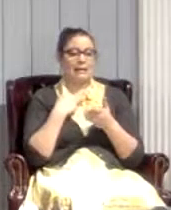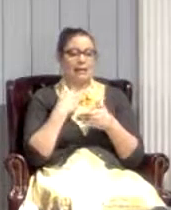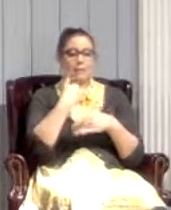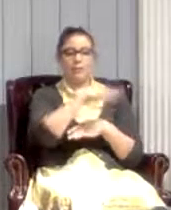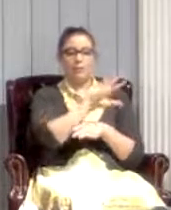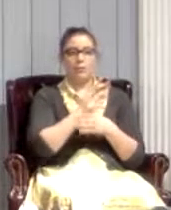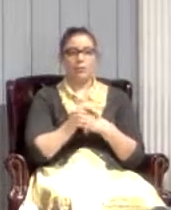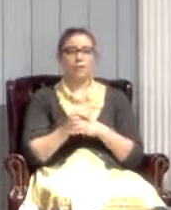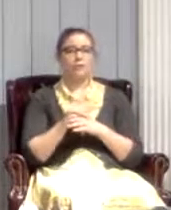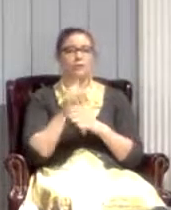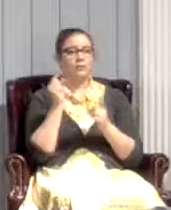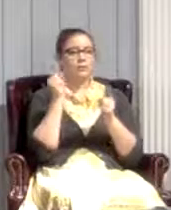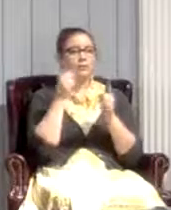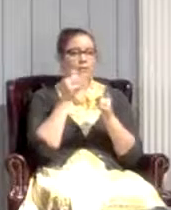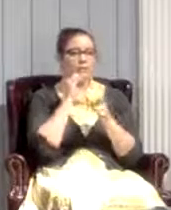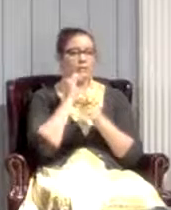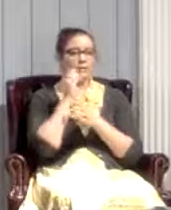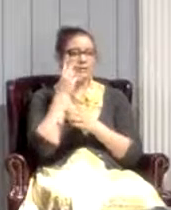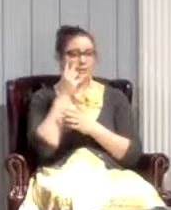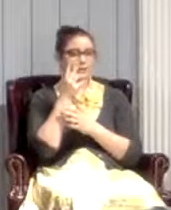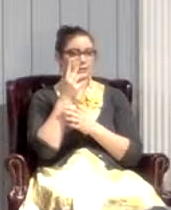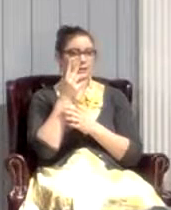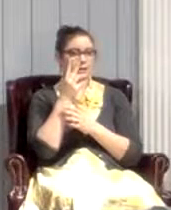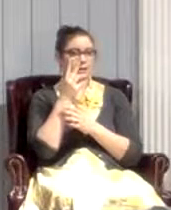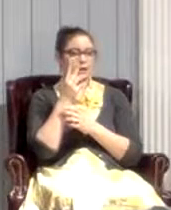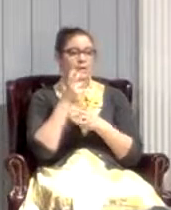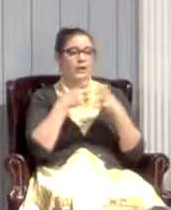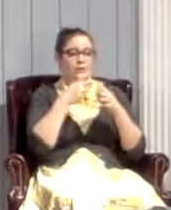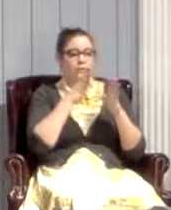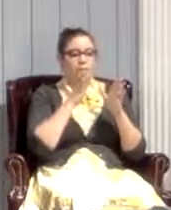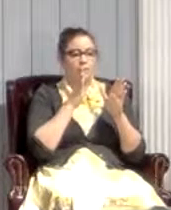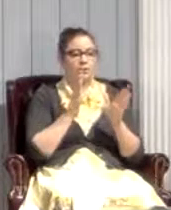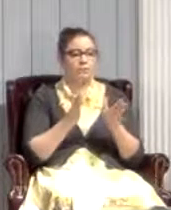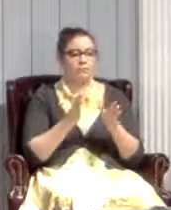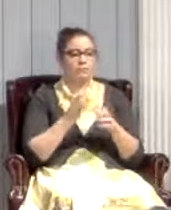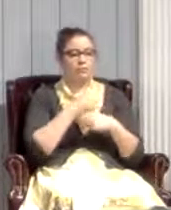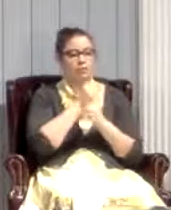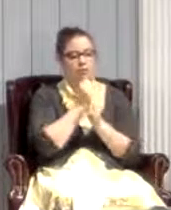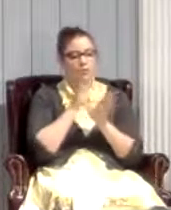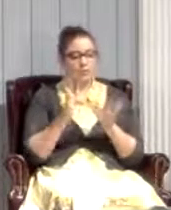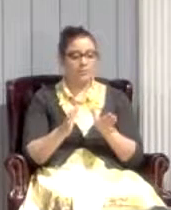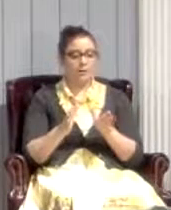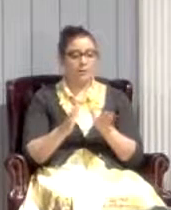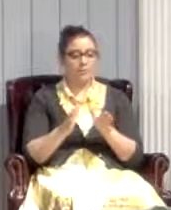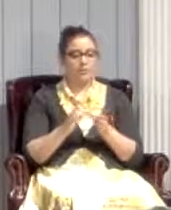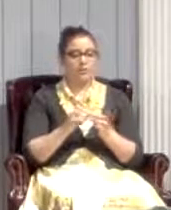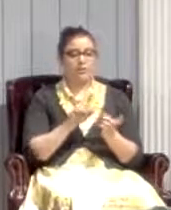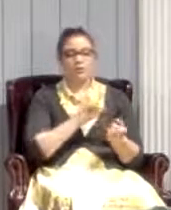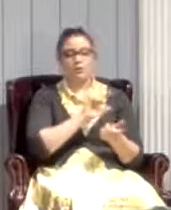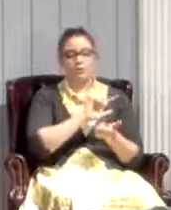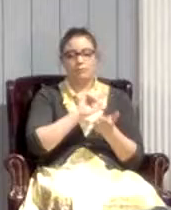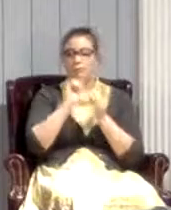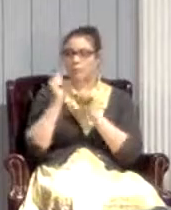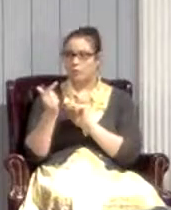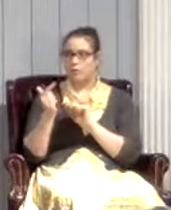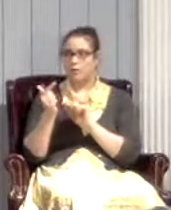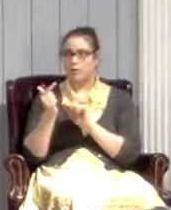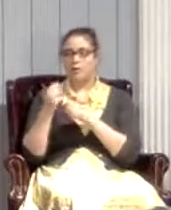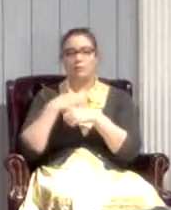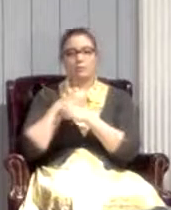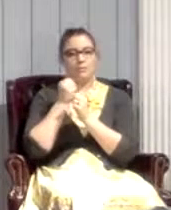the troublemaker repent and be right, to make turn disobedience into